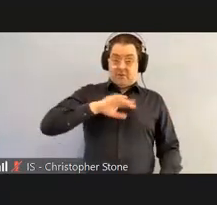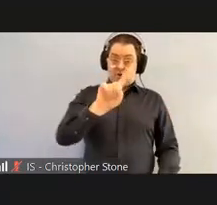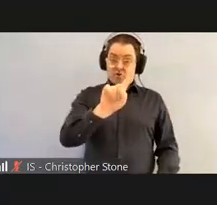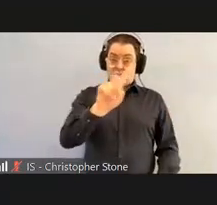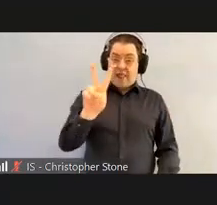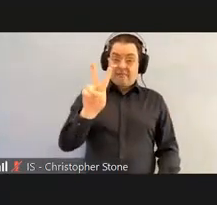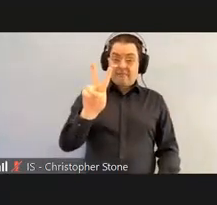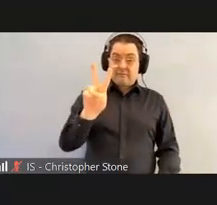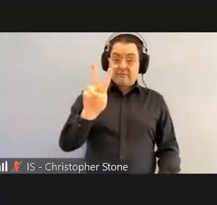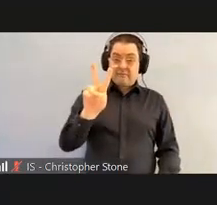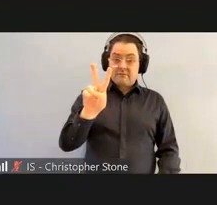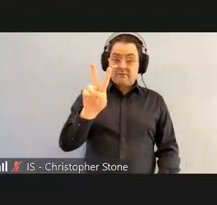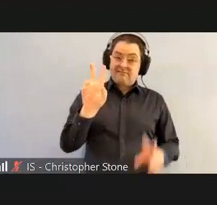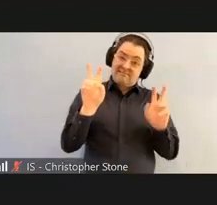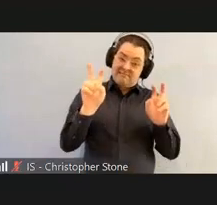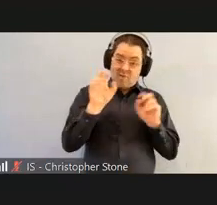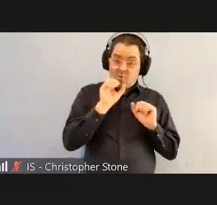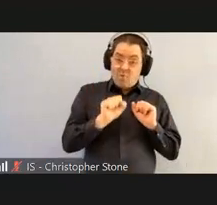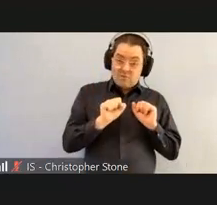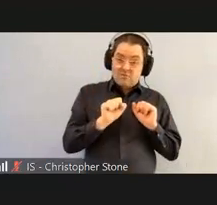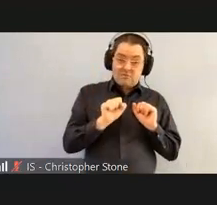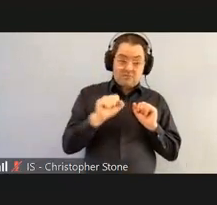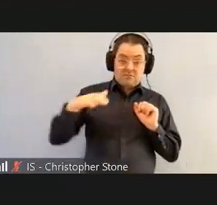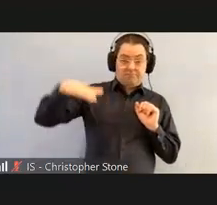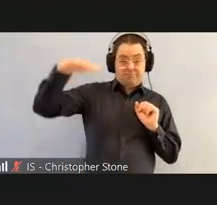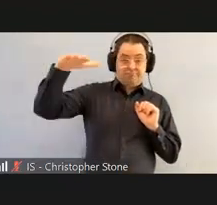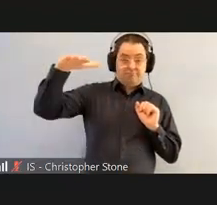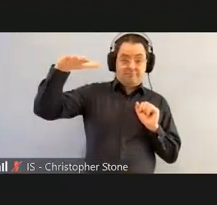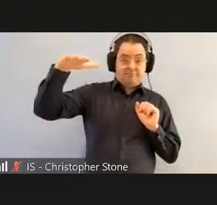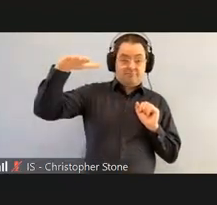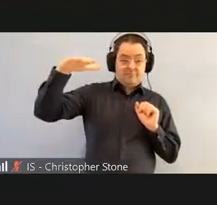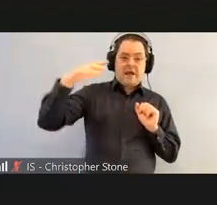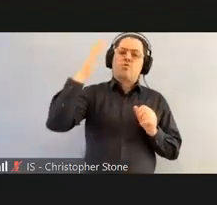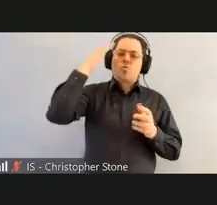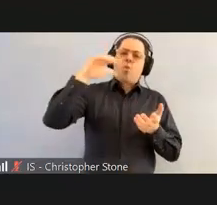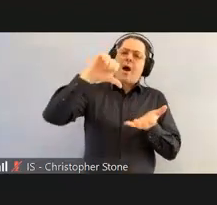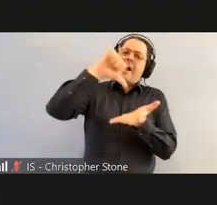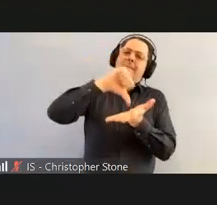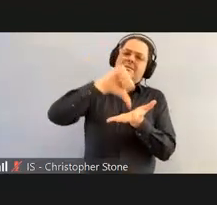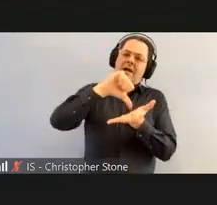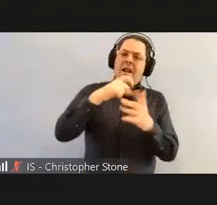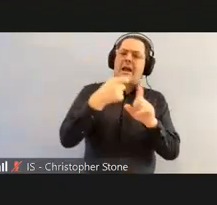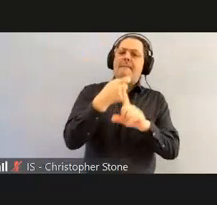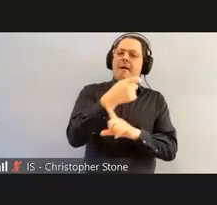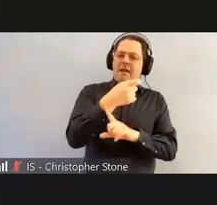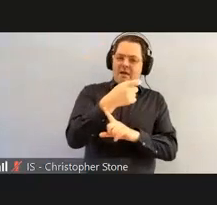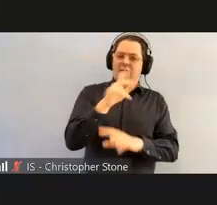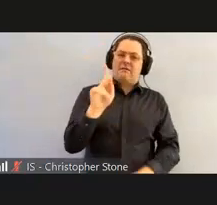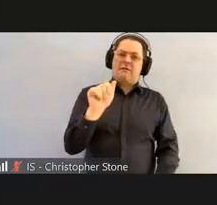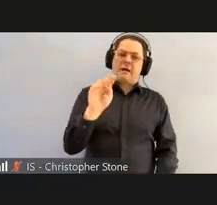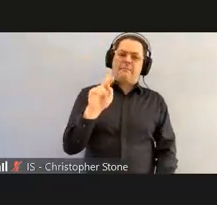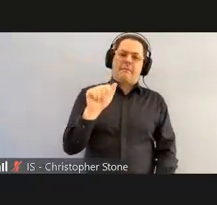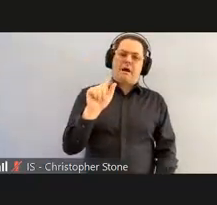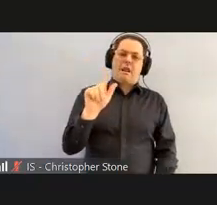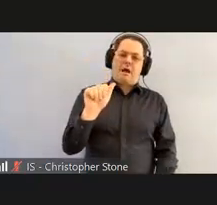for, especially when you move away from the capital city, that is Kampala, as you